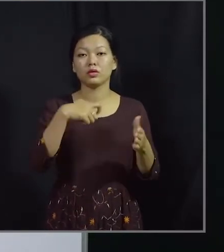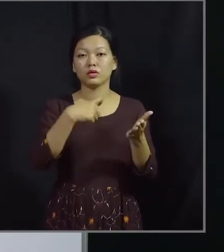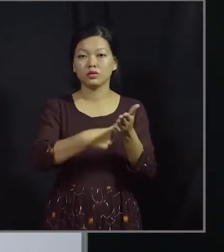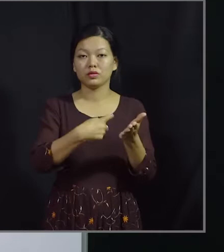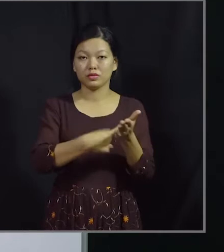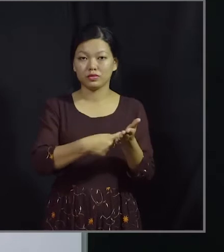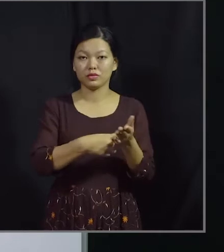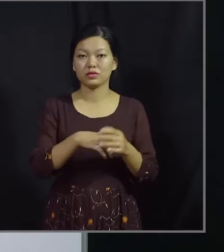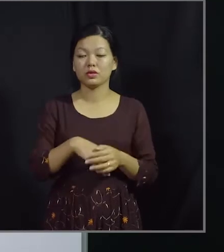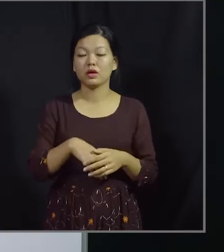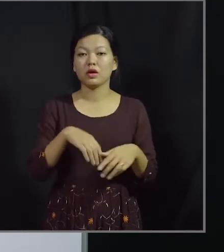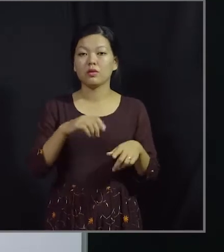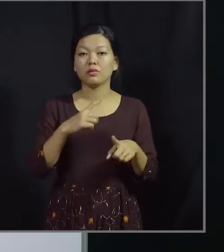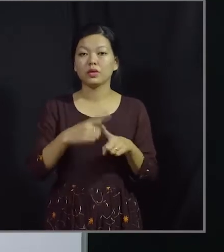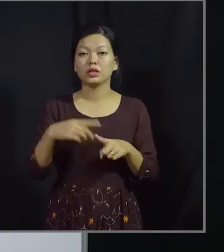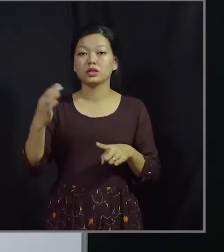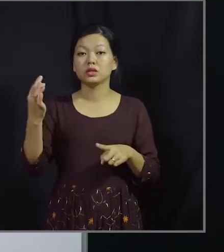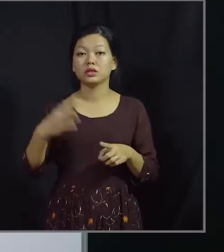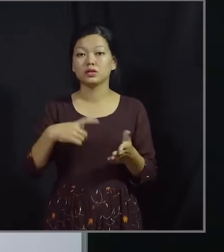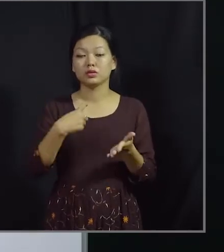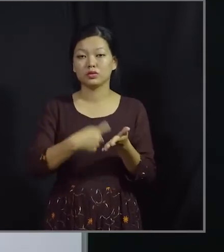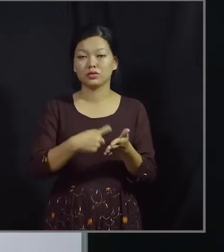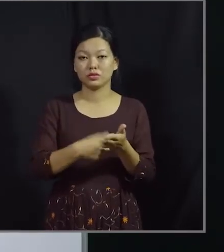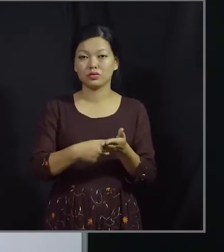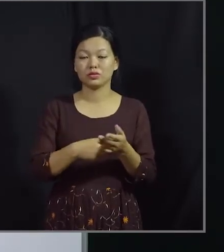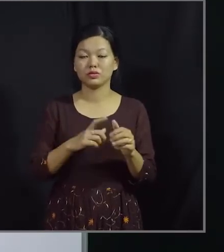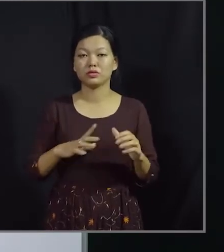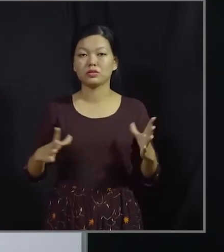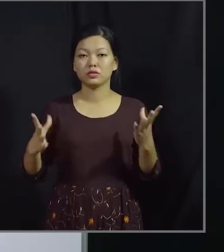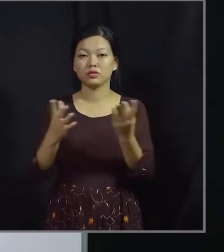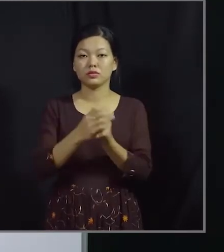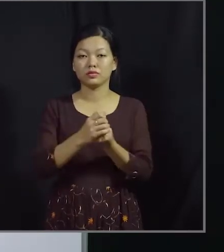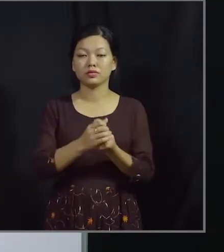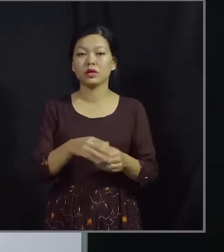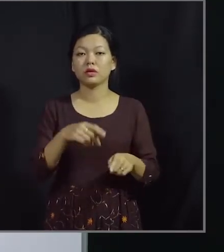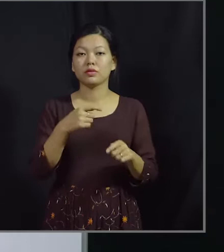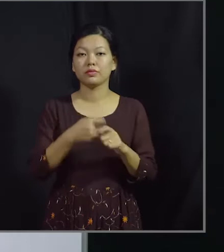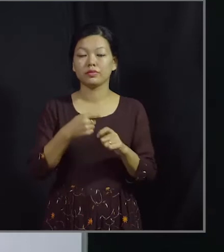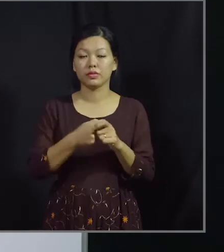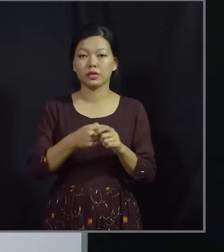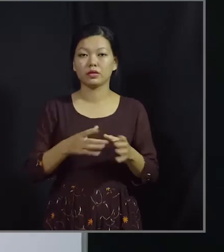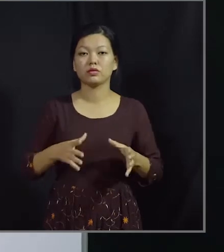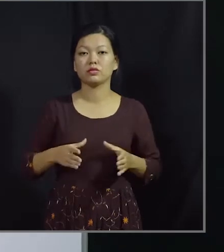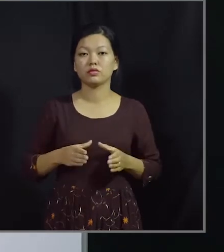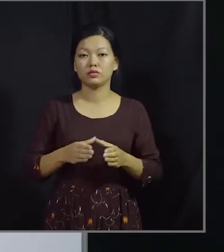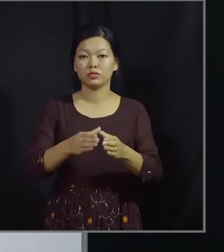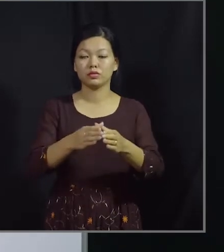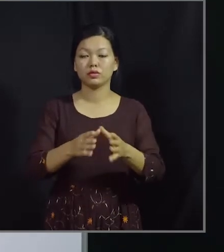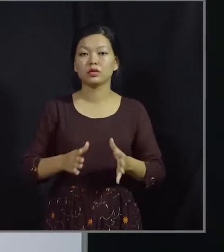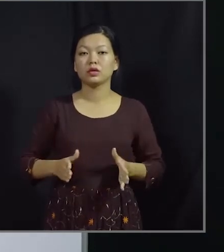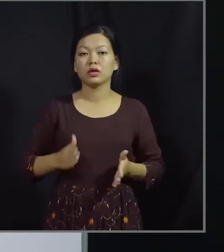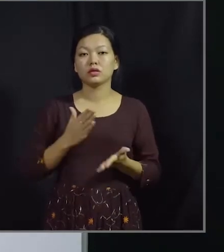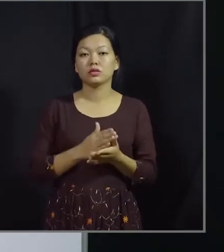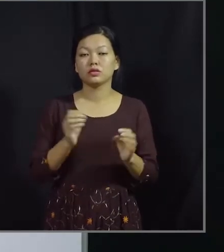agreement comes into existence. But the firm continues. This is the meaning of